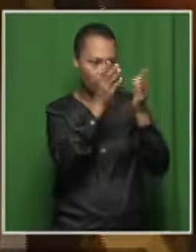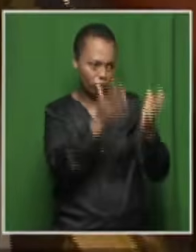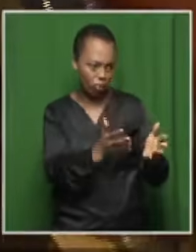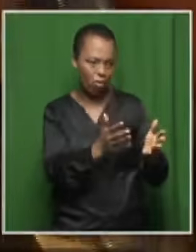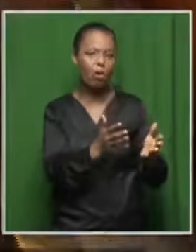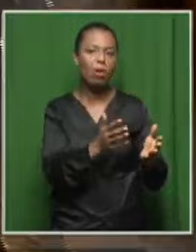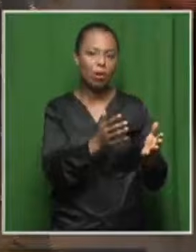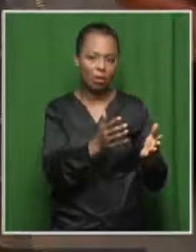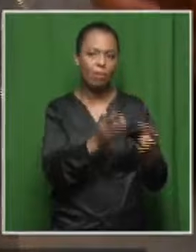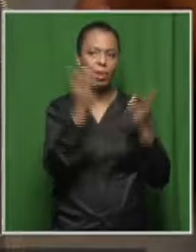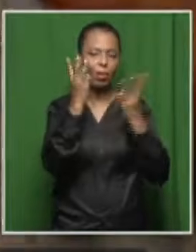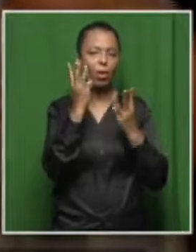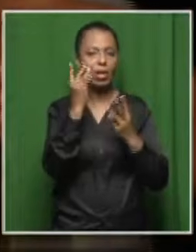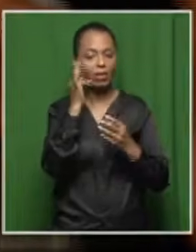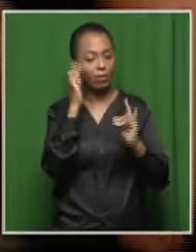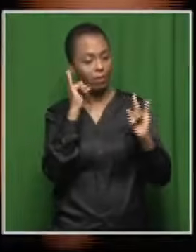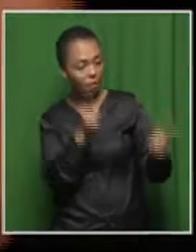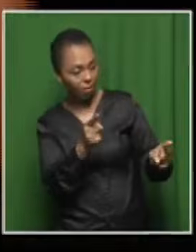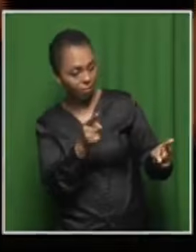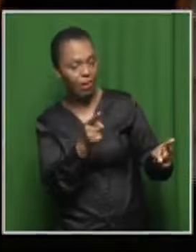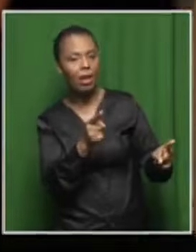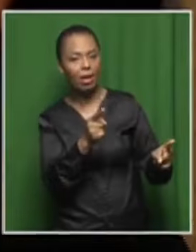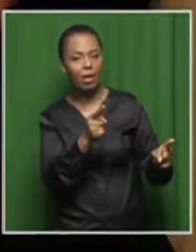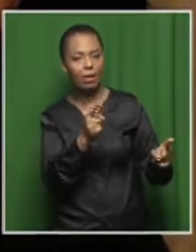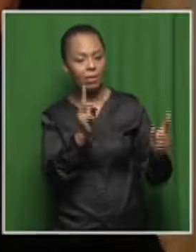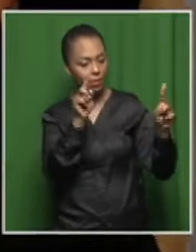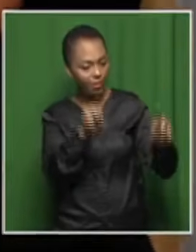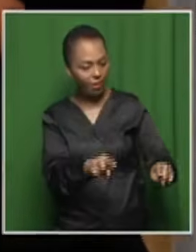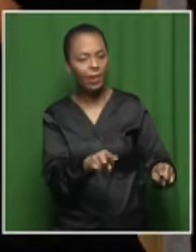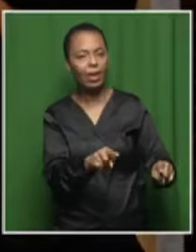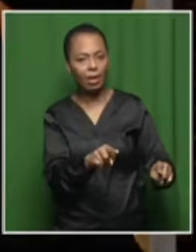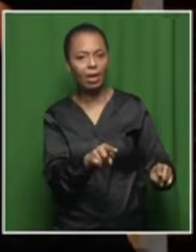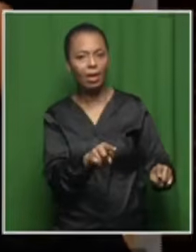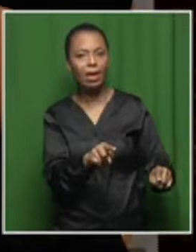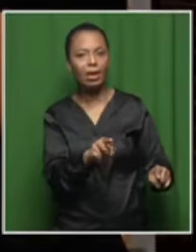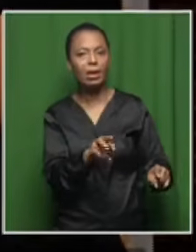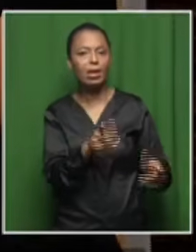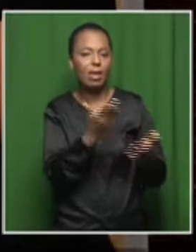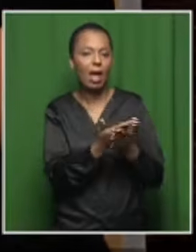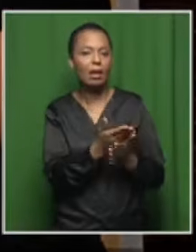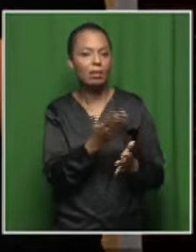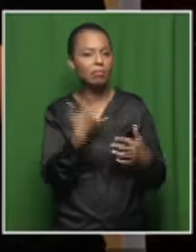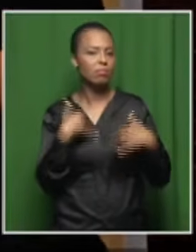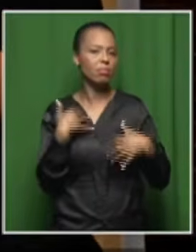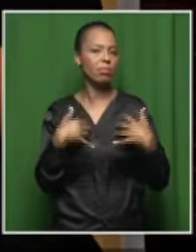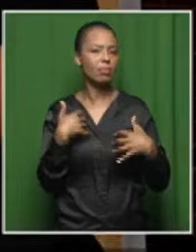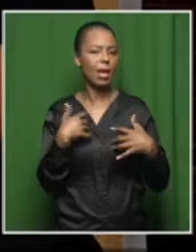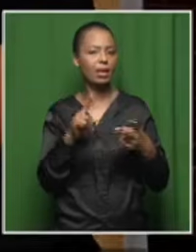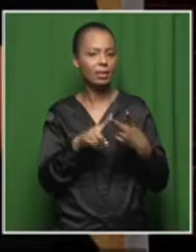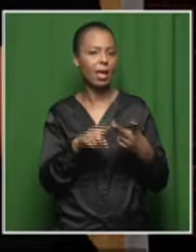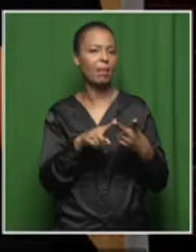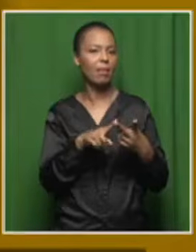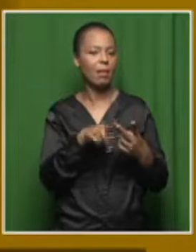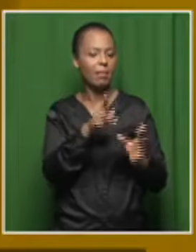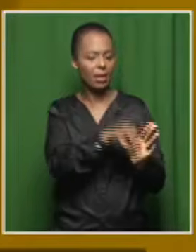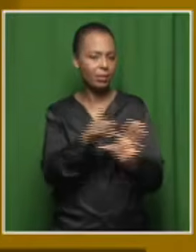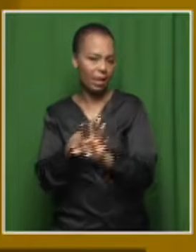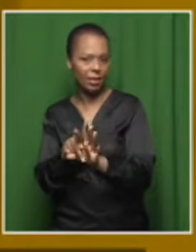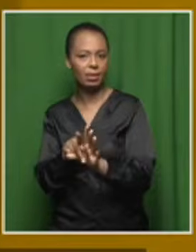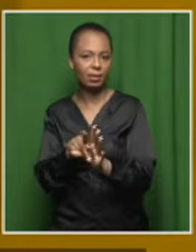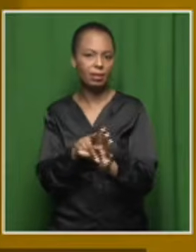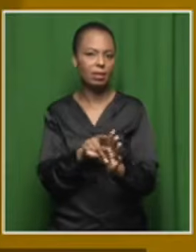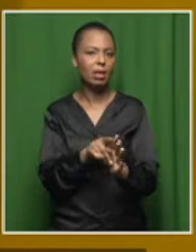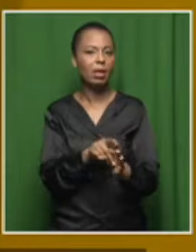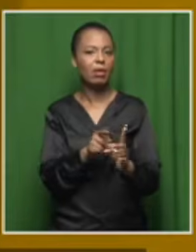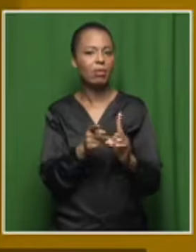amazing experience, actively participating in rewriting that narrative. So one of them is Eli Oiticica